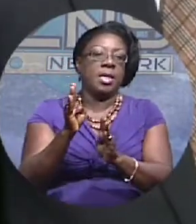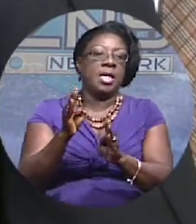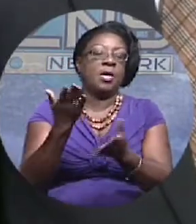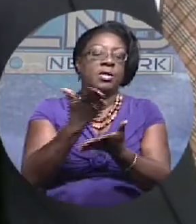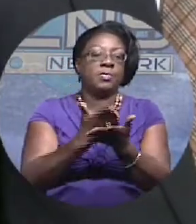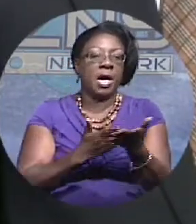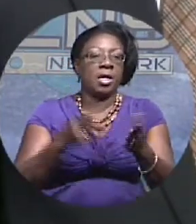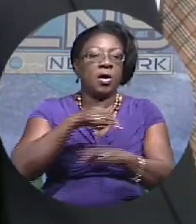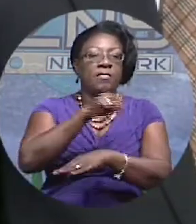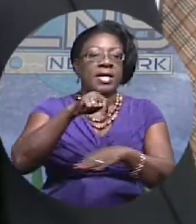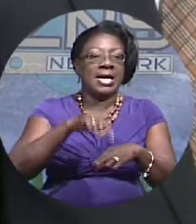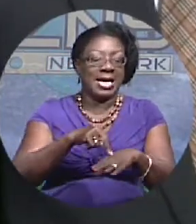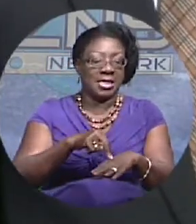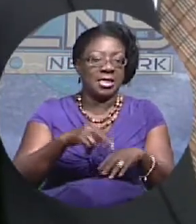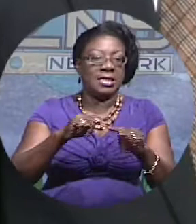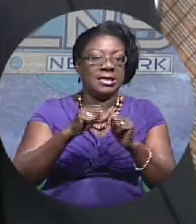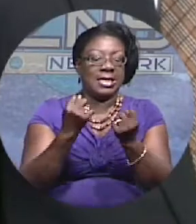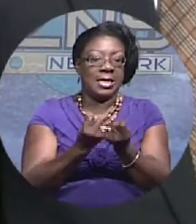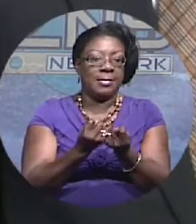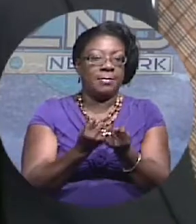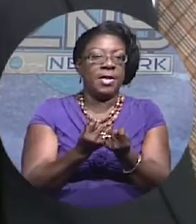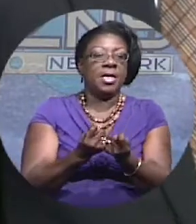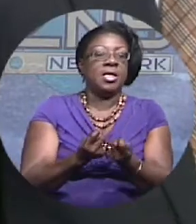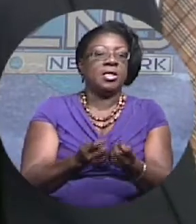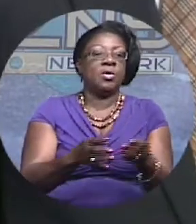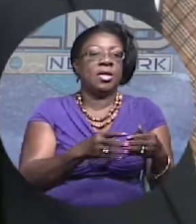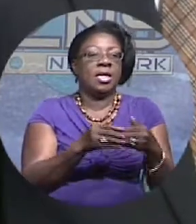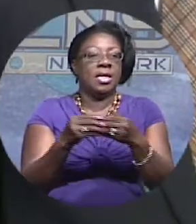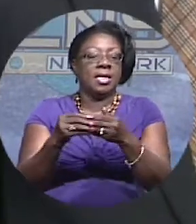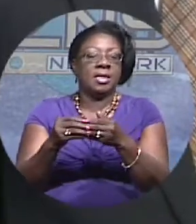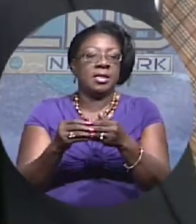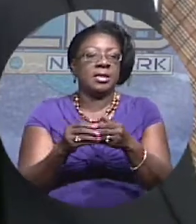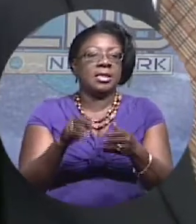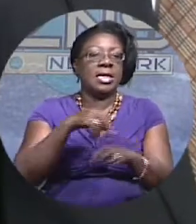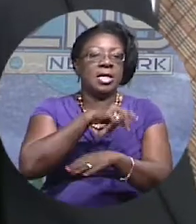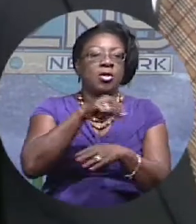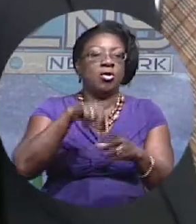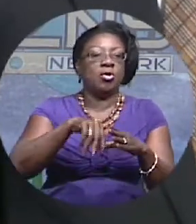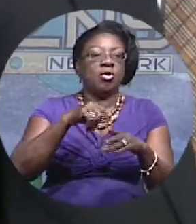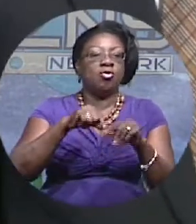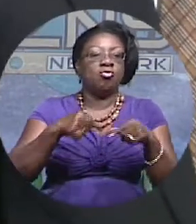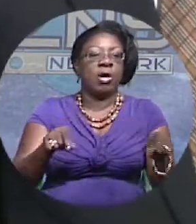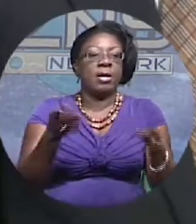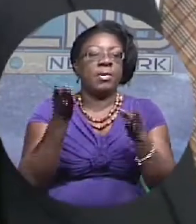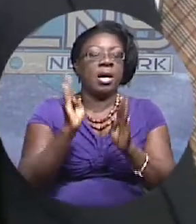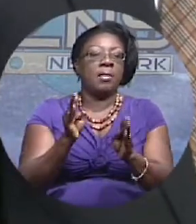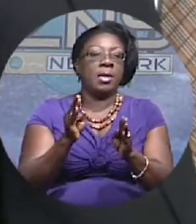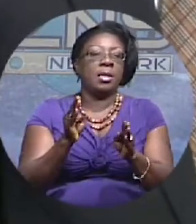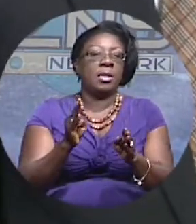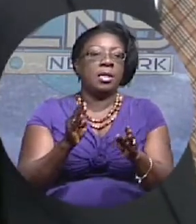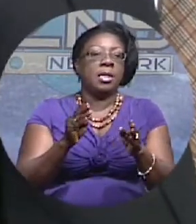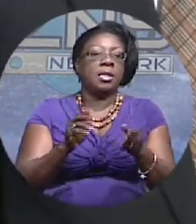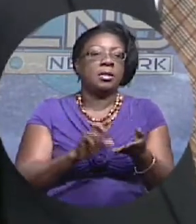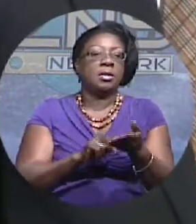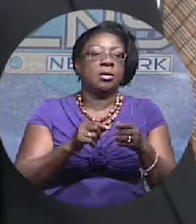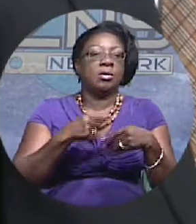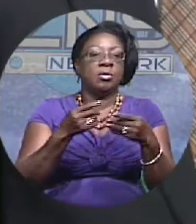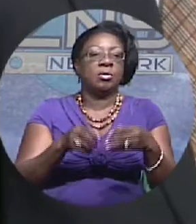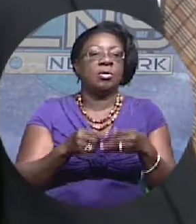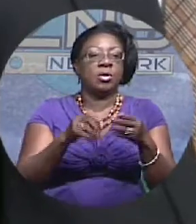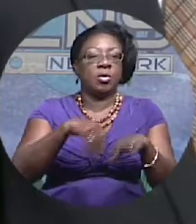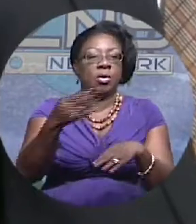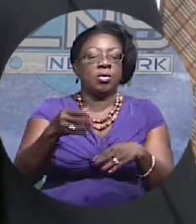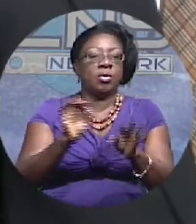field terms and served as the meet director at this year's B3S Nationals in Grand Bahama. Condolences going out to his family from the ZNS Total